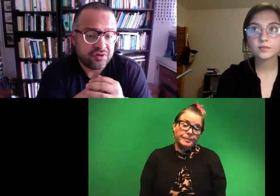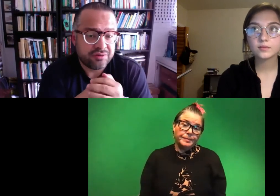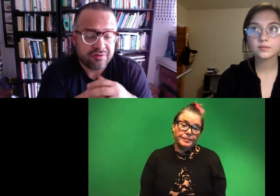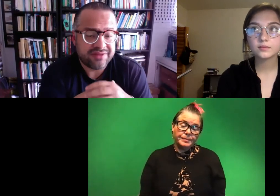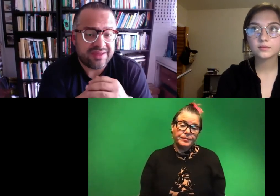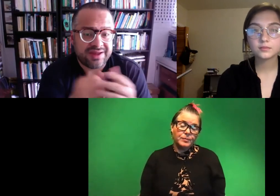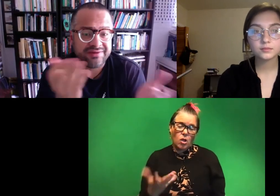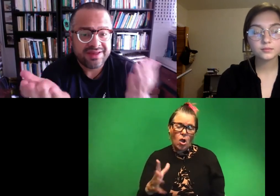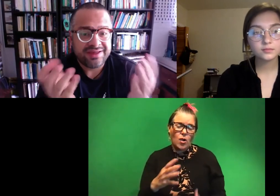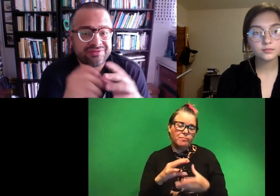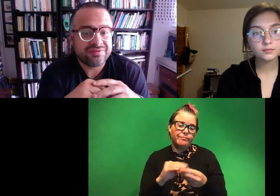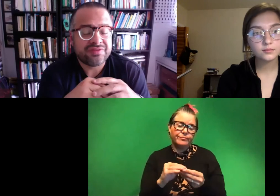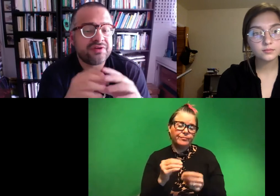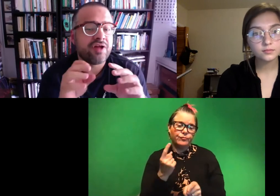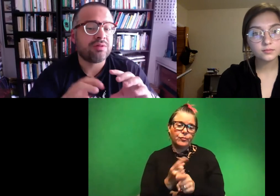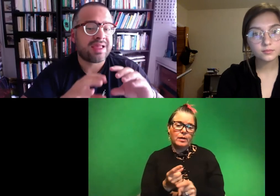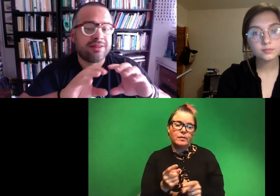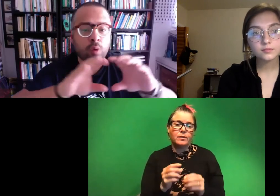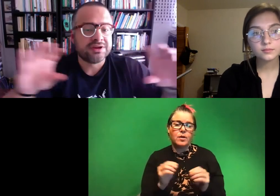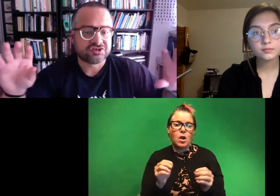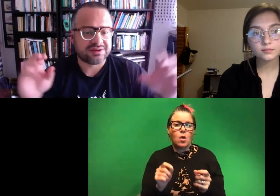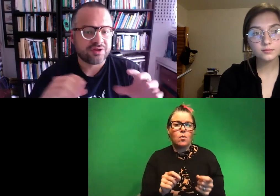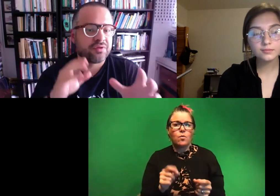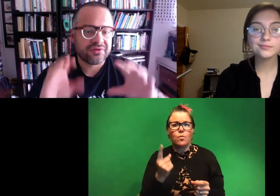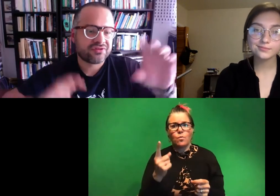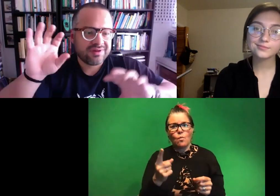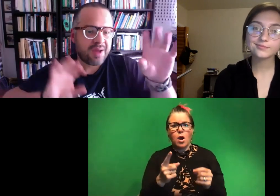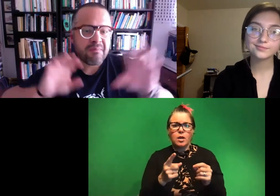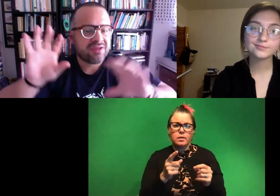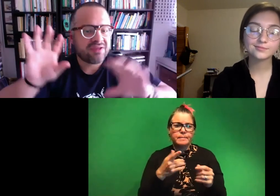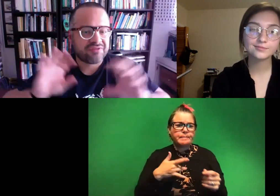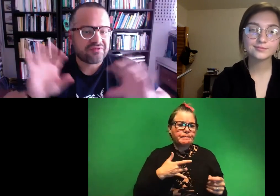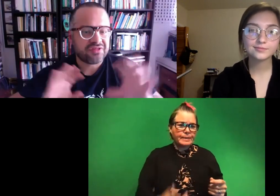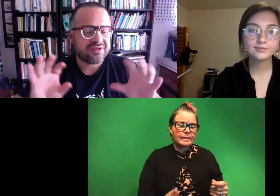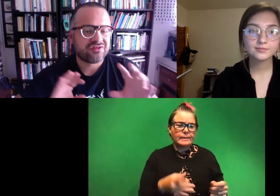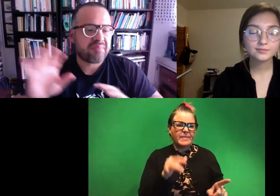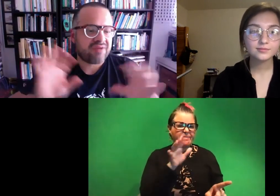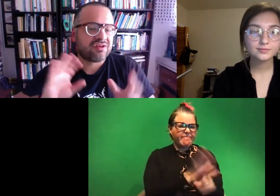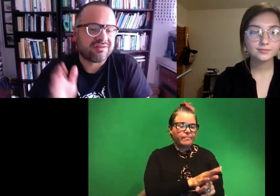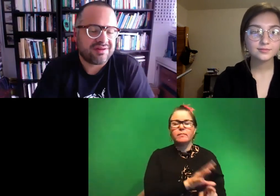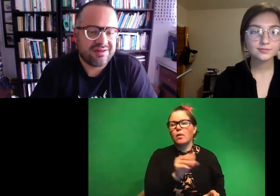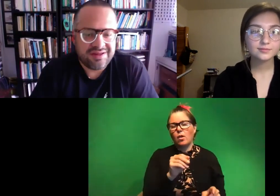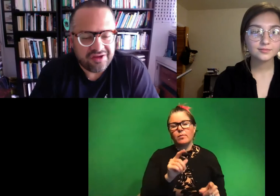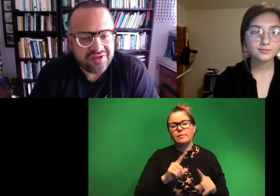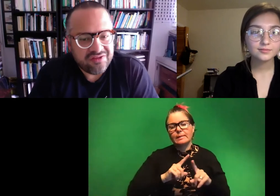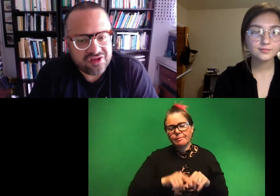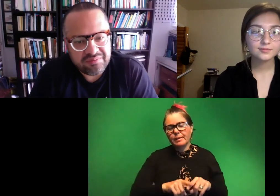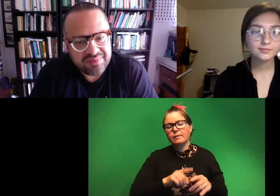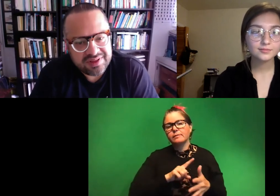as you already say, there is not like an only trend. No, there is a mix of different things, depends